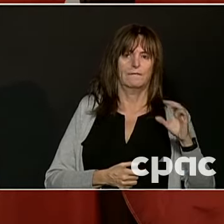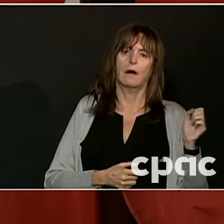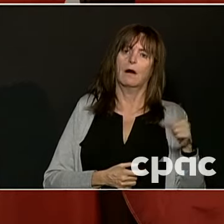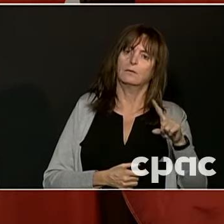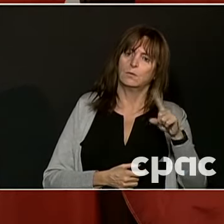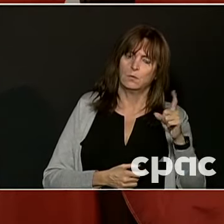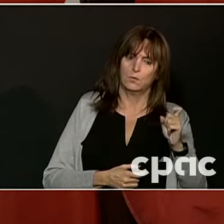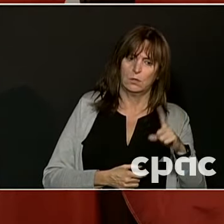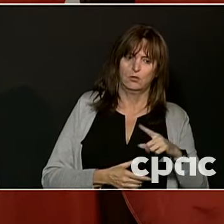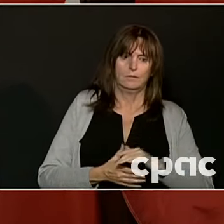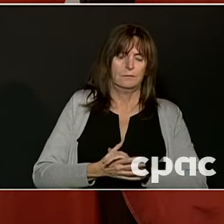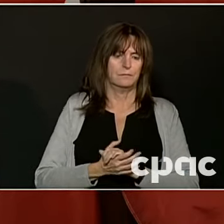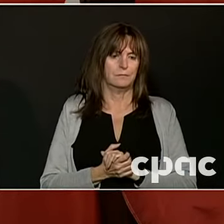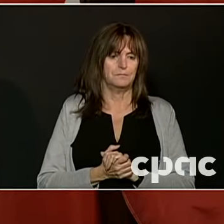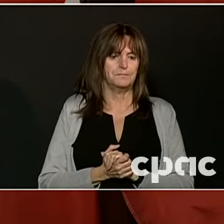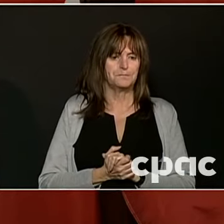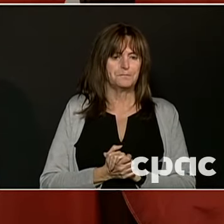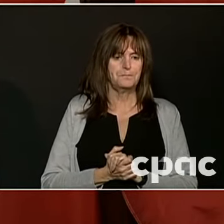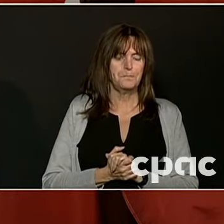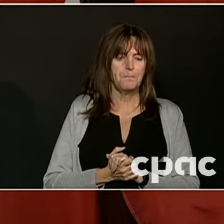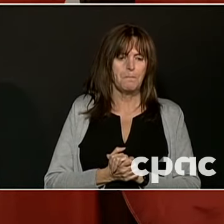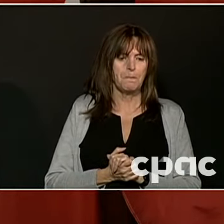to ask Dr. Williams